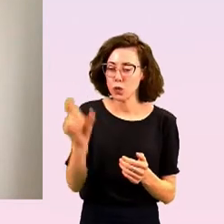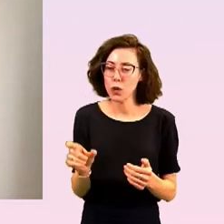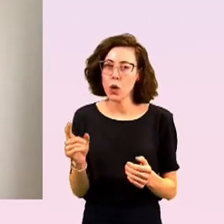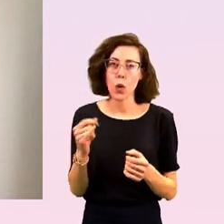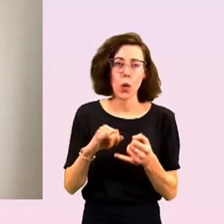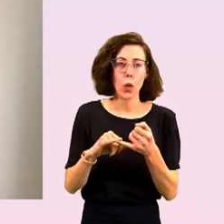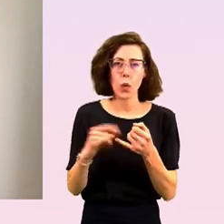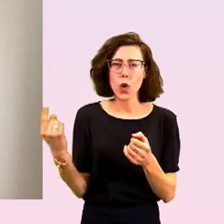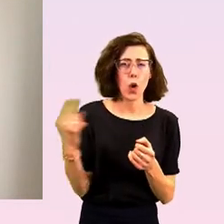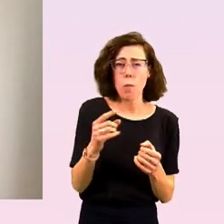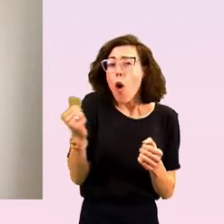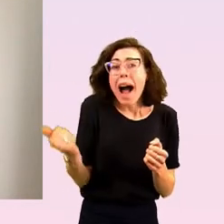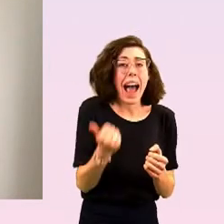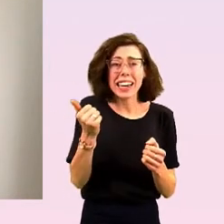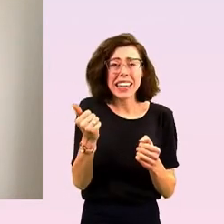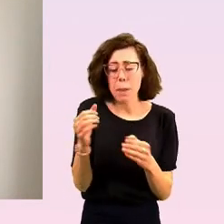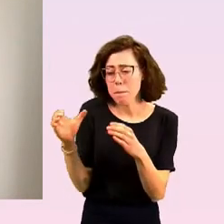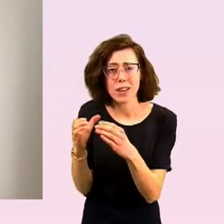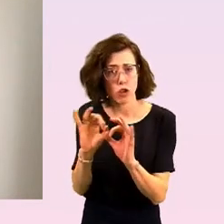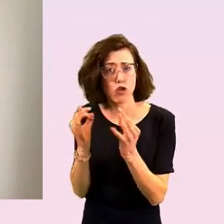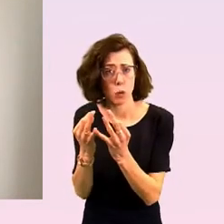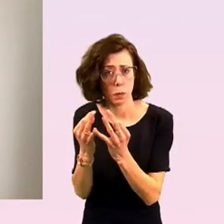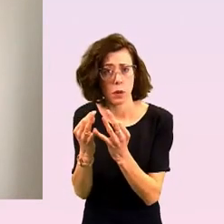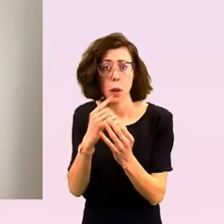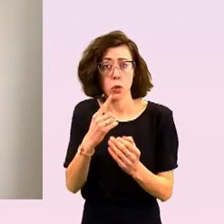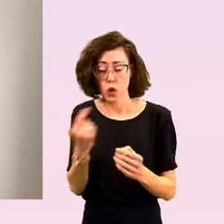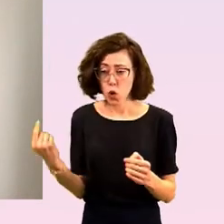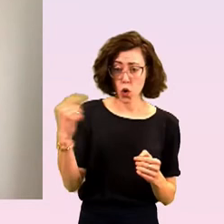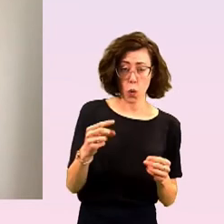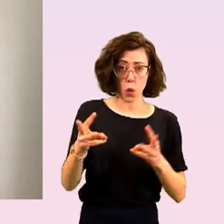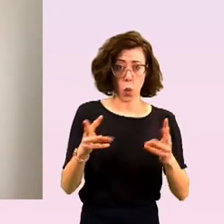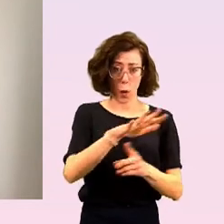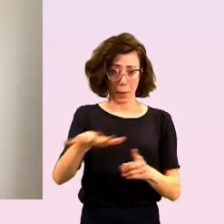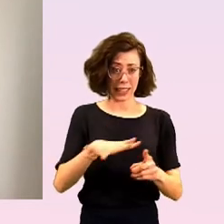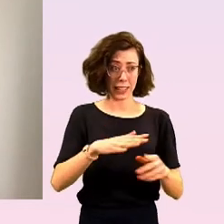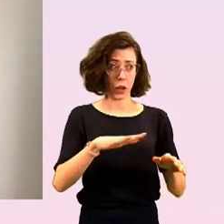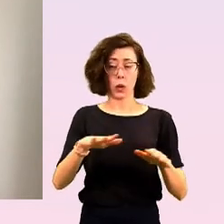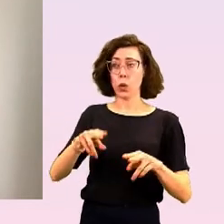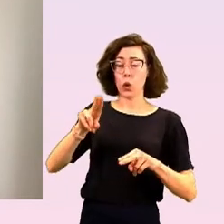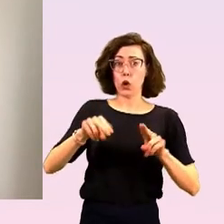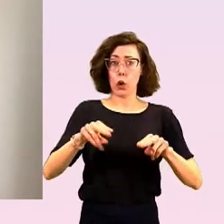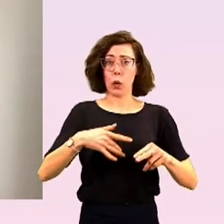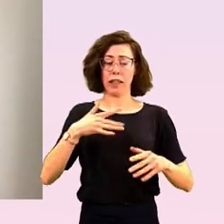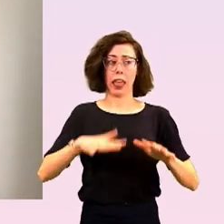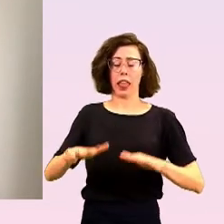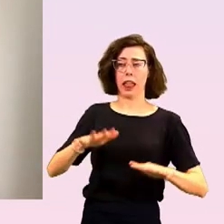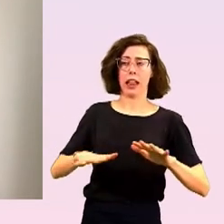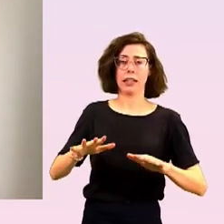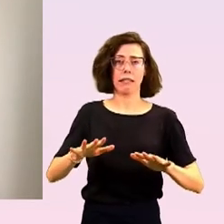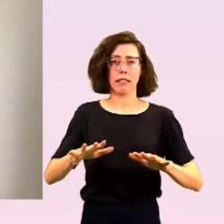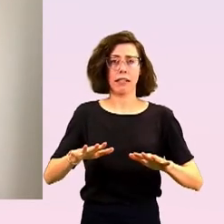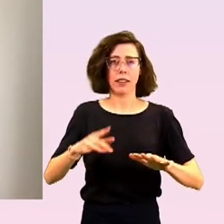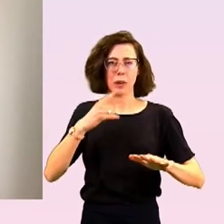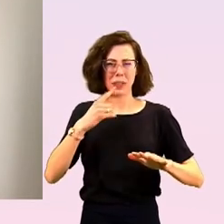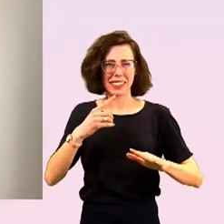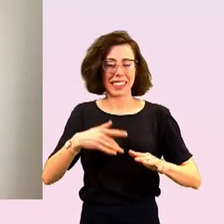part of any minority grouping, arrives in a workplace. It's all very new. It can be a little bit intimidating. And they're